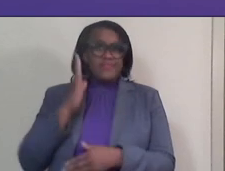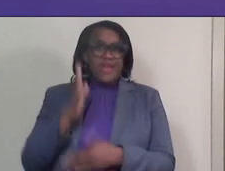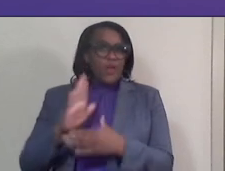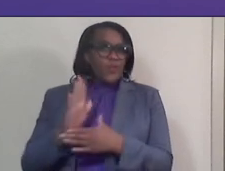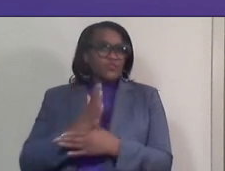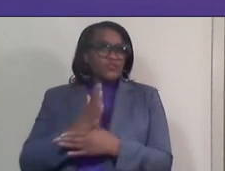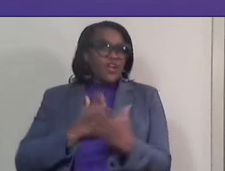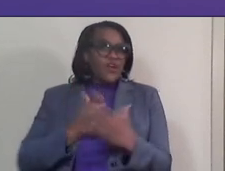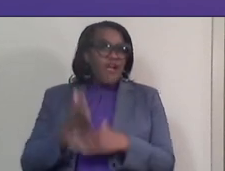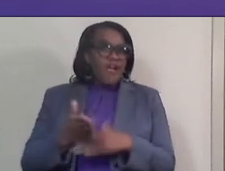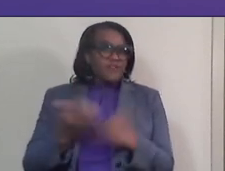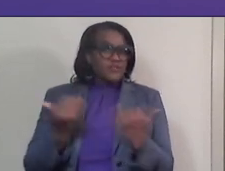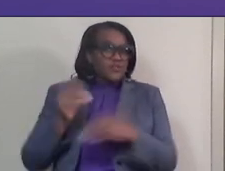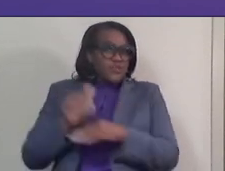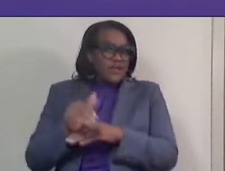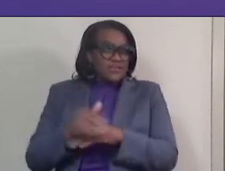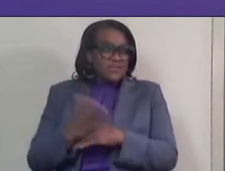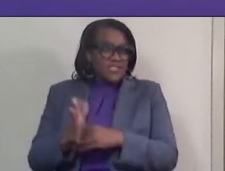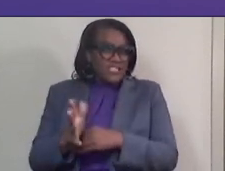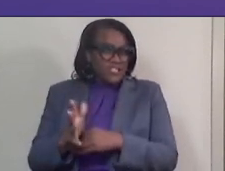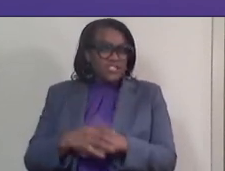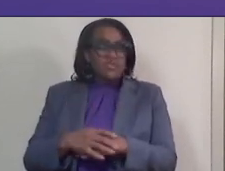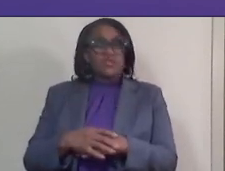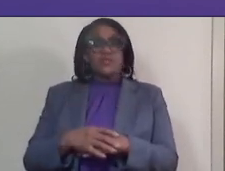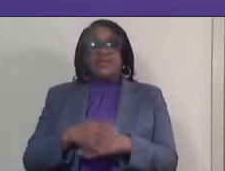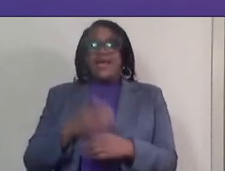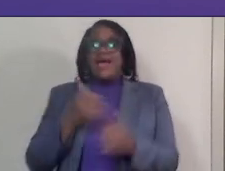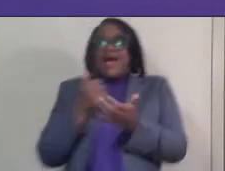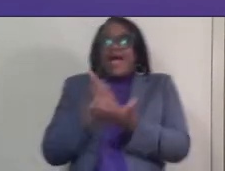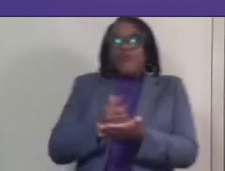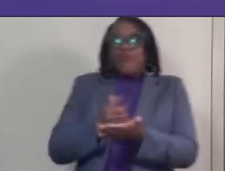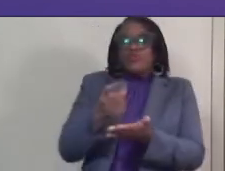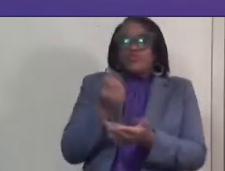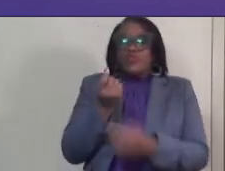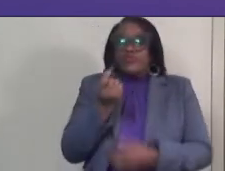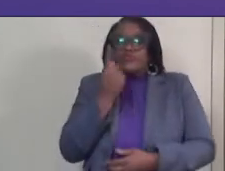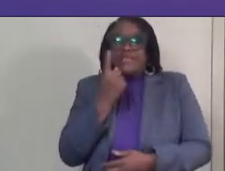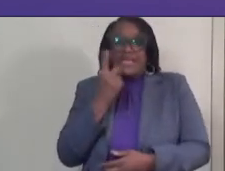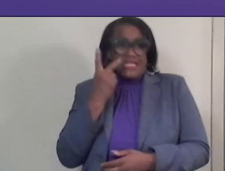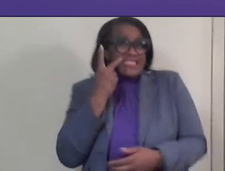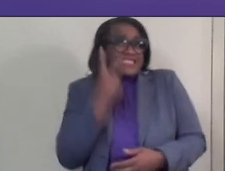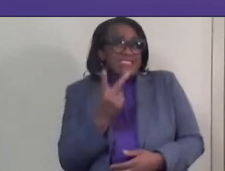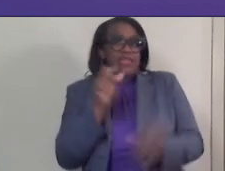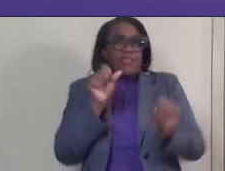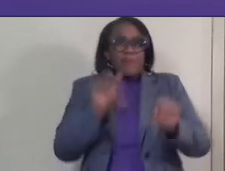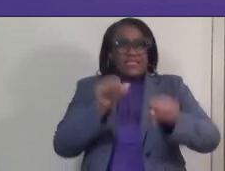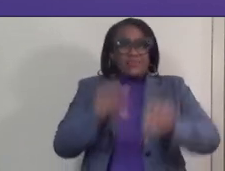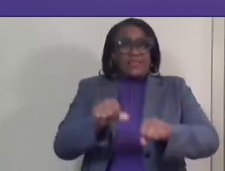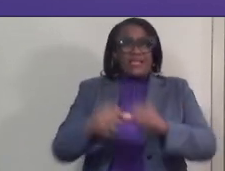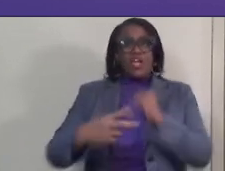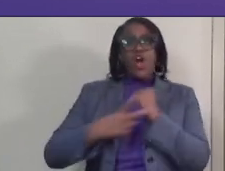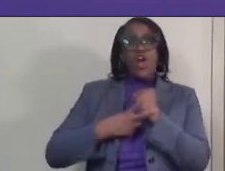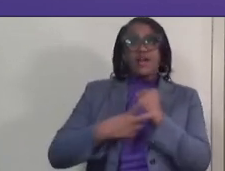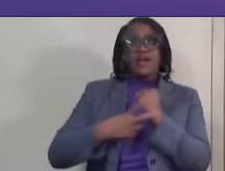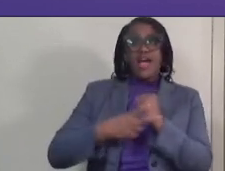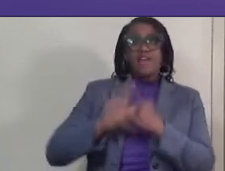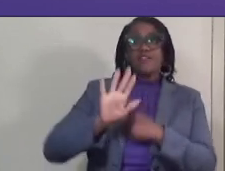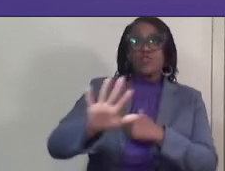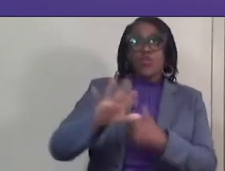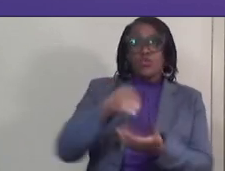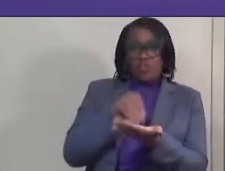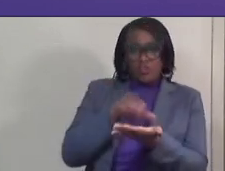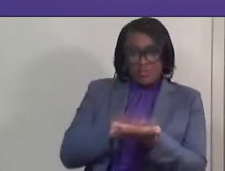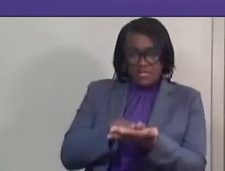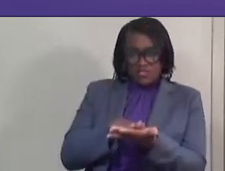tonight's call to help plug you into the possibility of archiving your documentation or